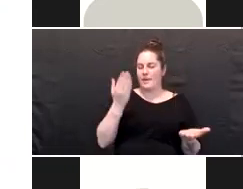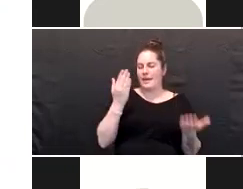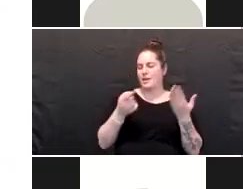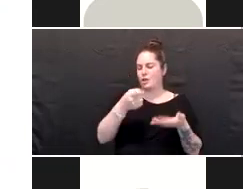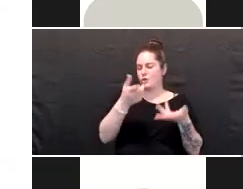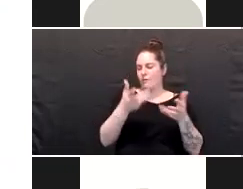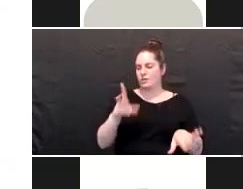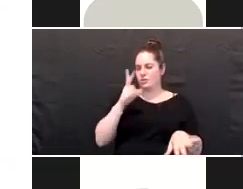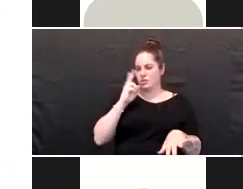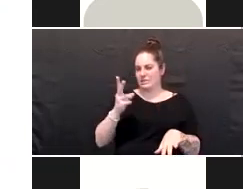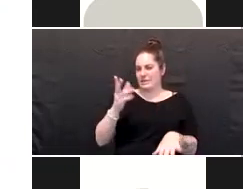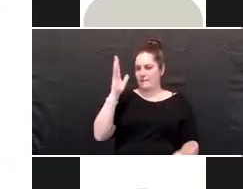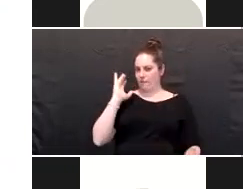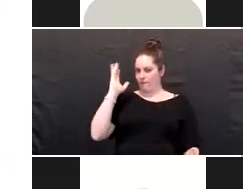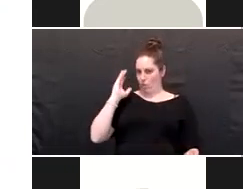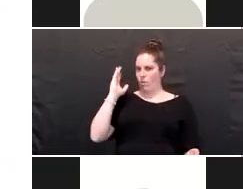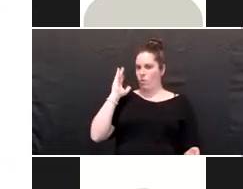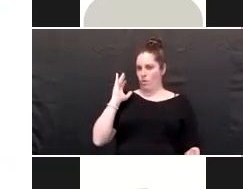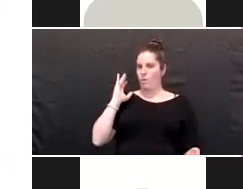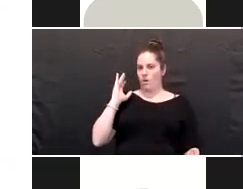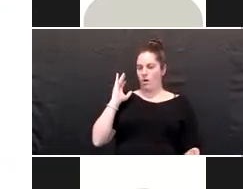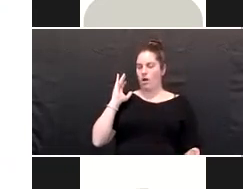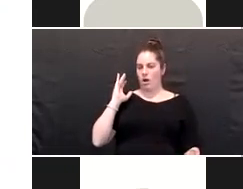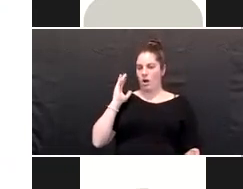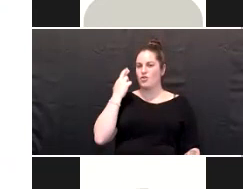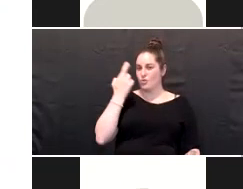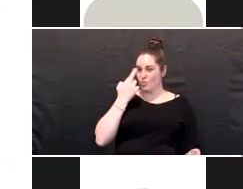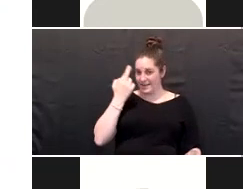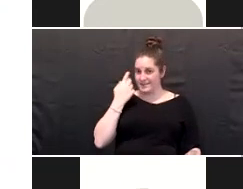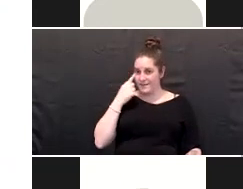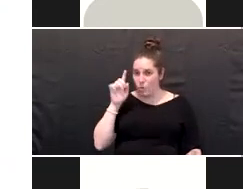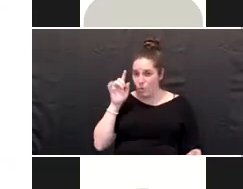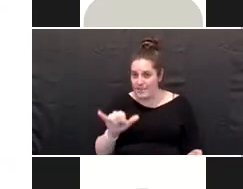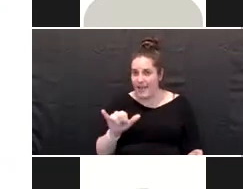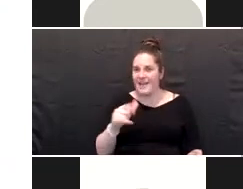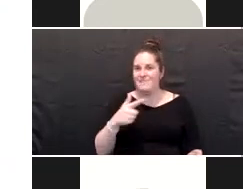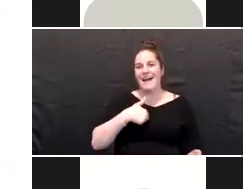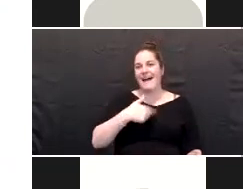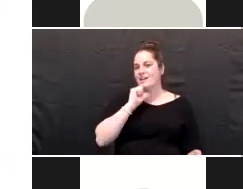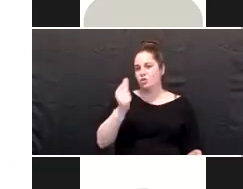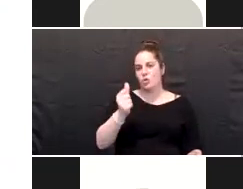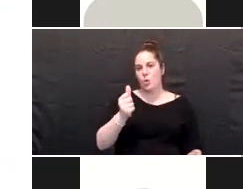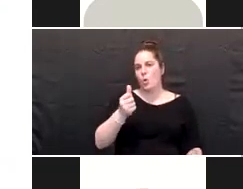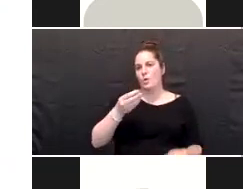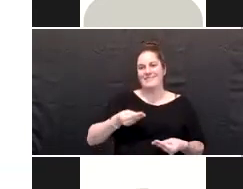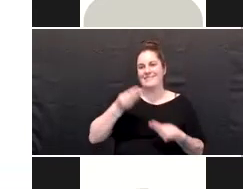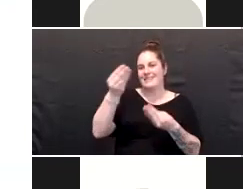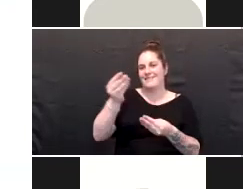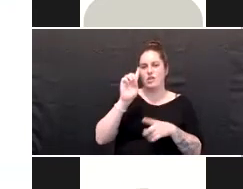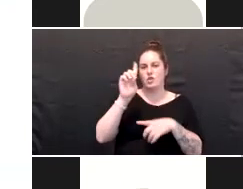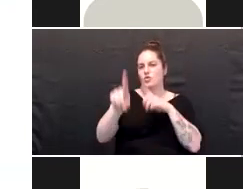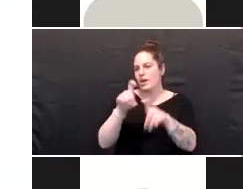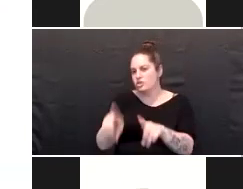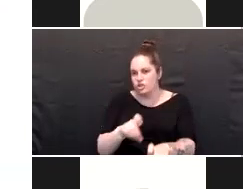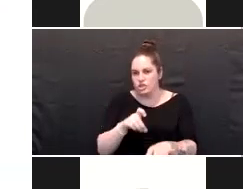guide. And that is because I don't give you a set of questions or